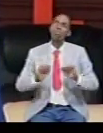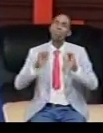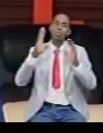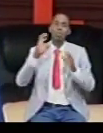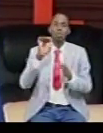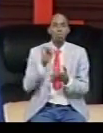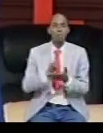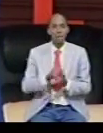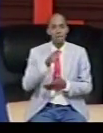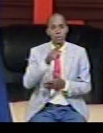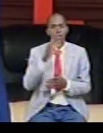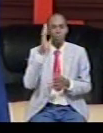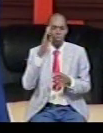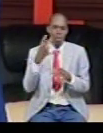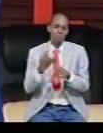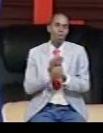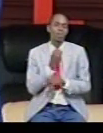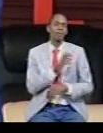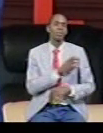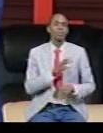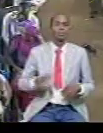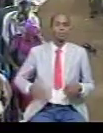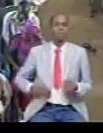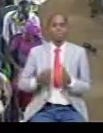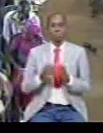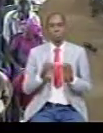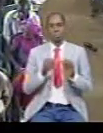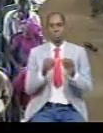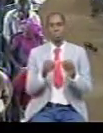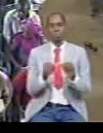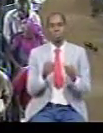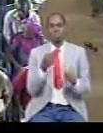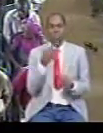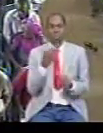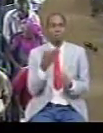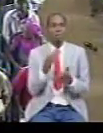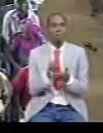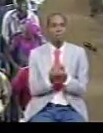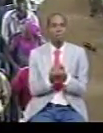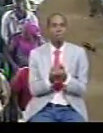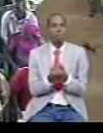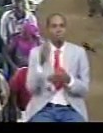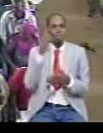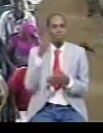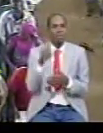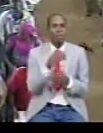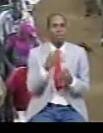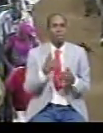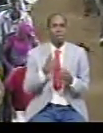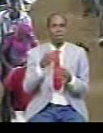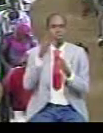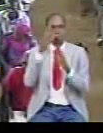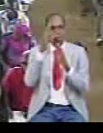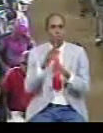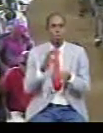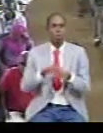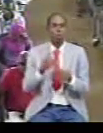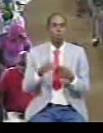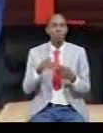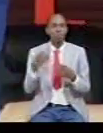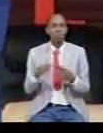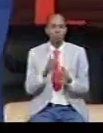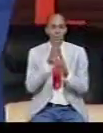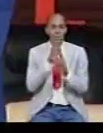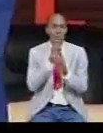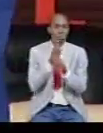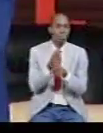will win Christ? It goes on to say, for he had respect unto the recompense of the reward. By